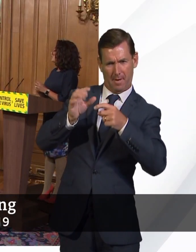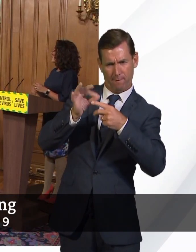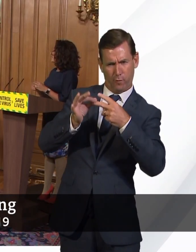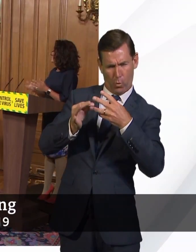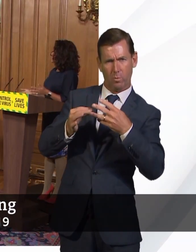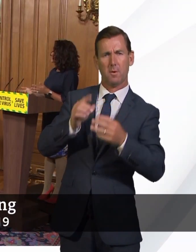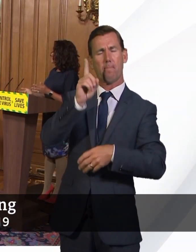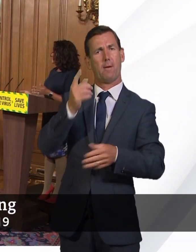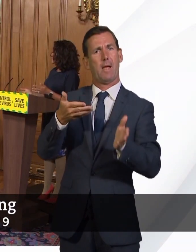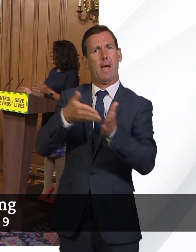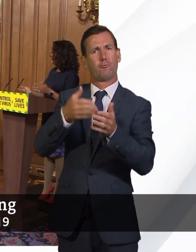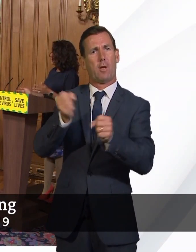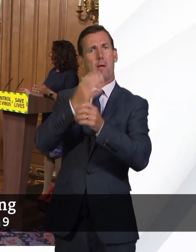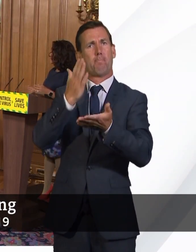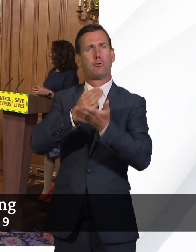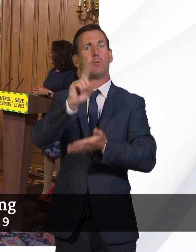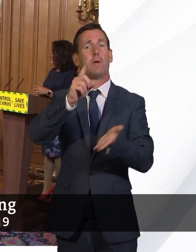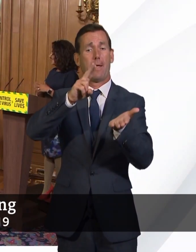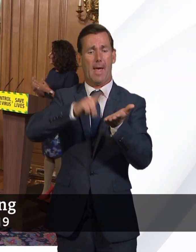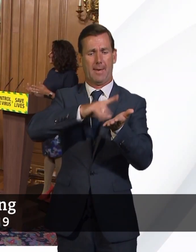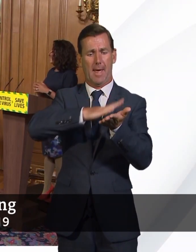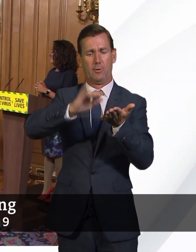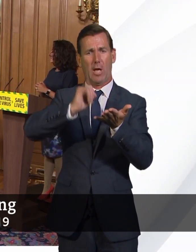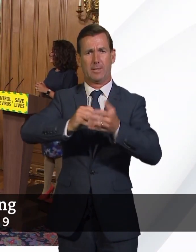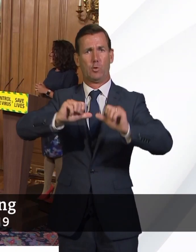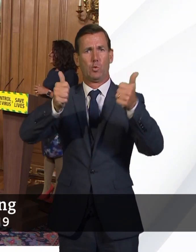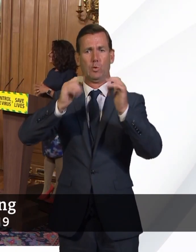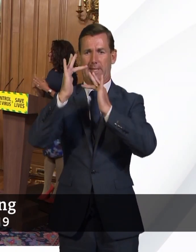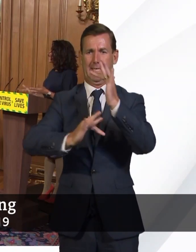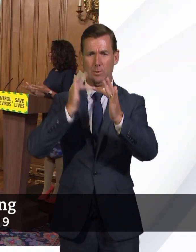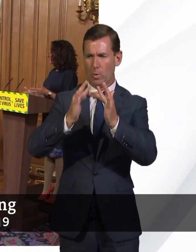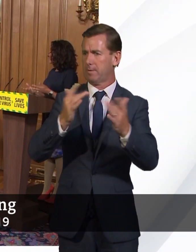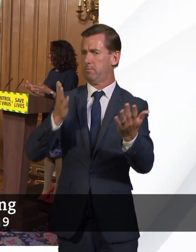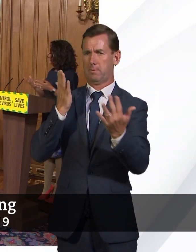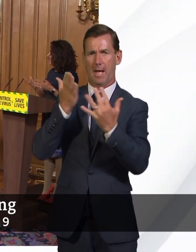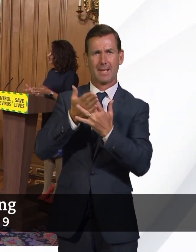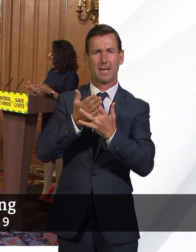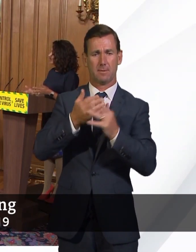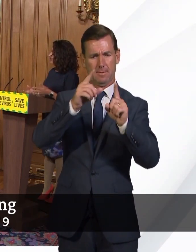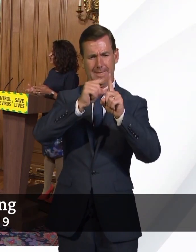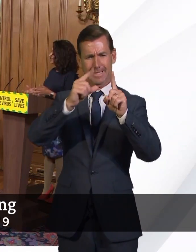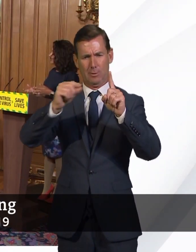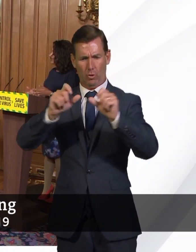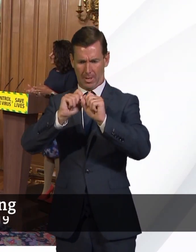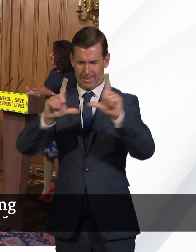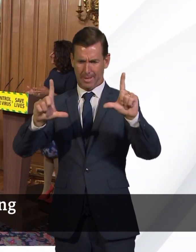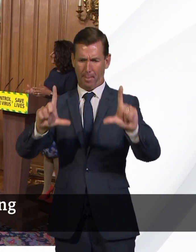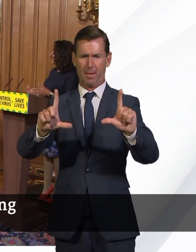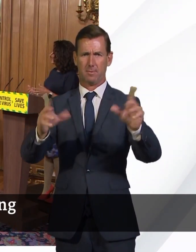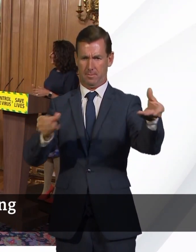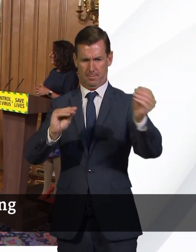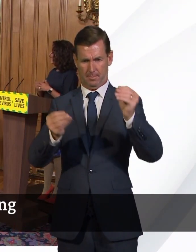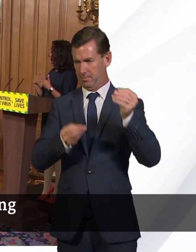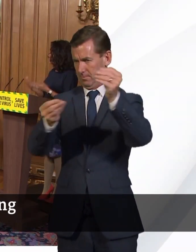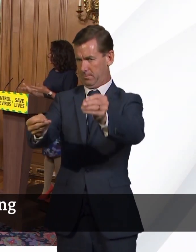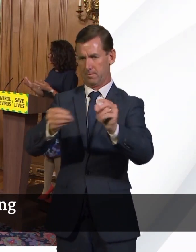care homes have NHS internet access, good internet access. The digital tablets are absolutely revolutionary because it means that we